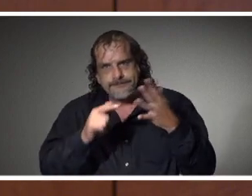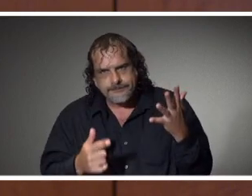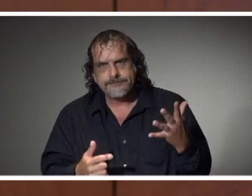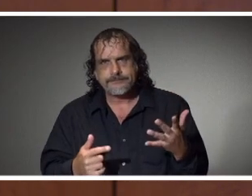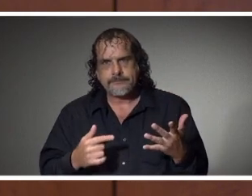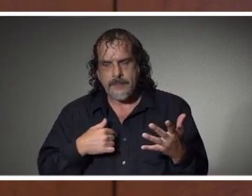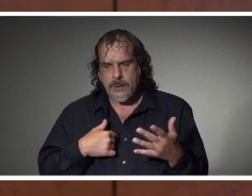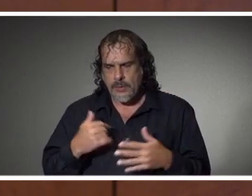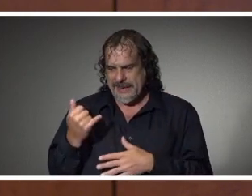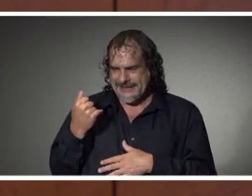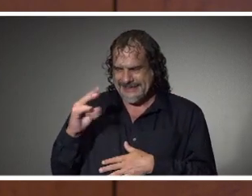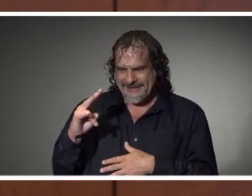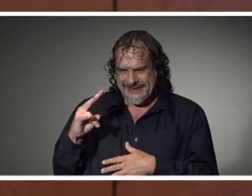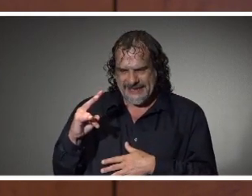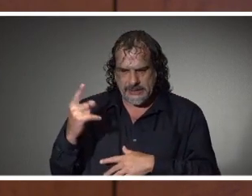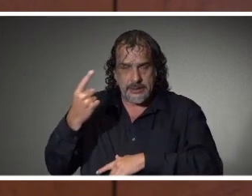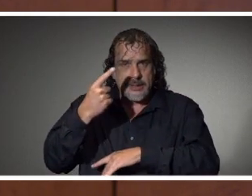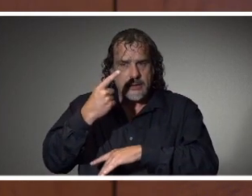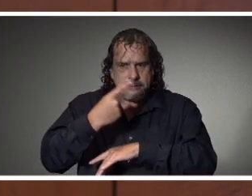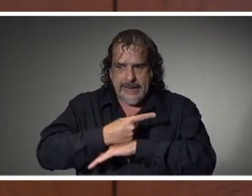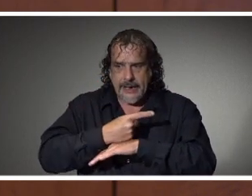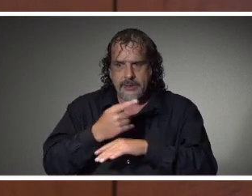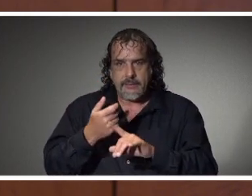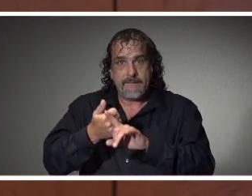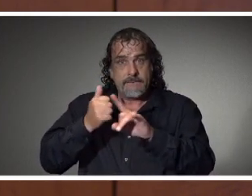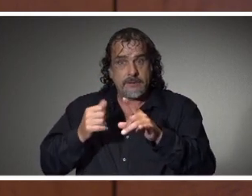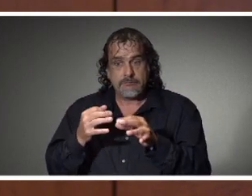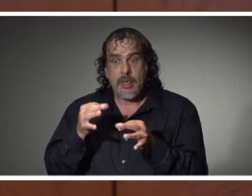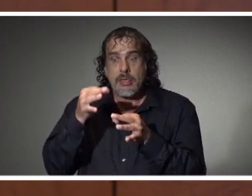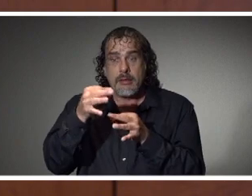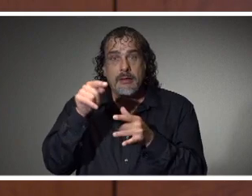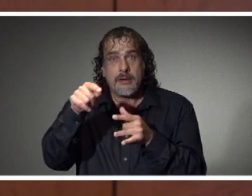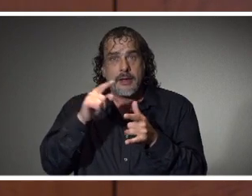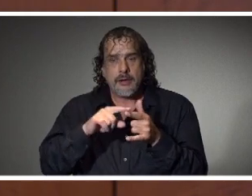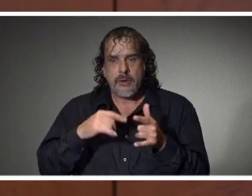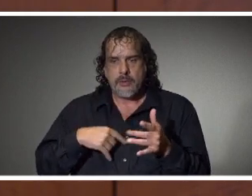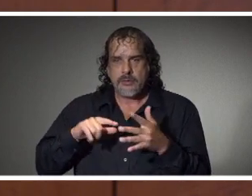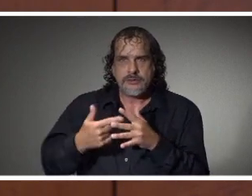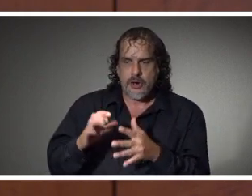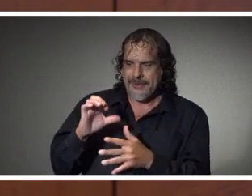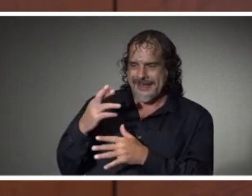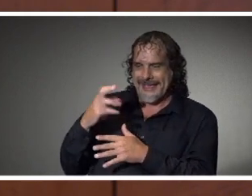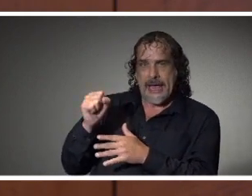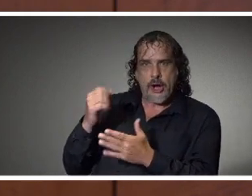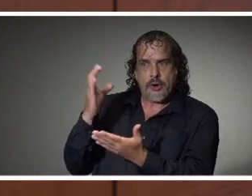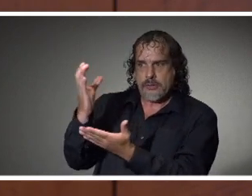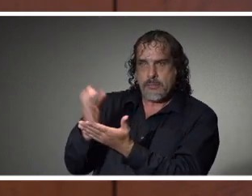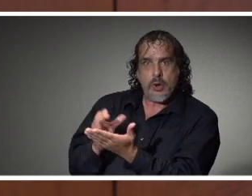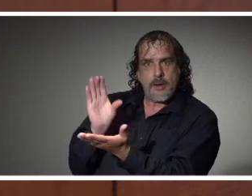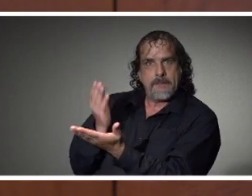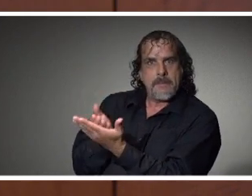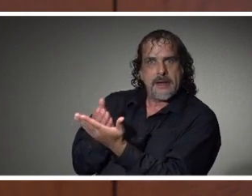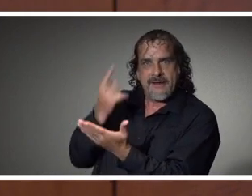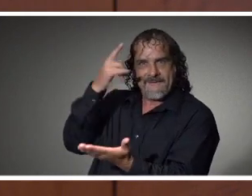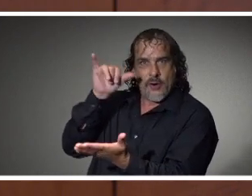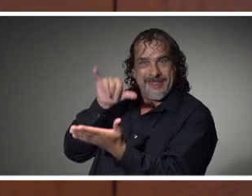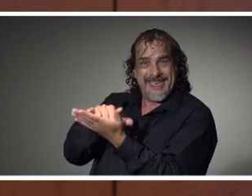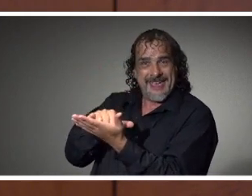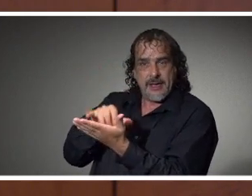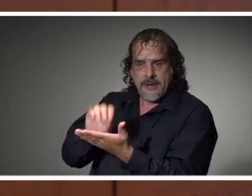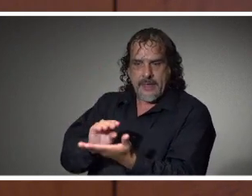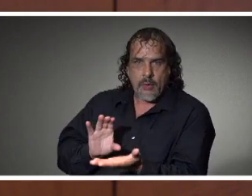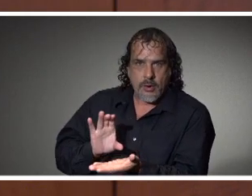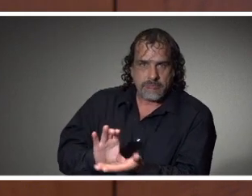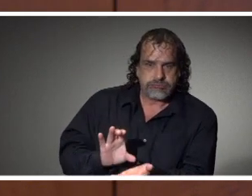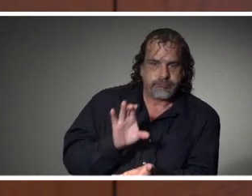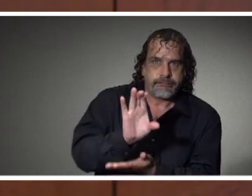about 17 days away from being kicking off the CARES Act portion of that funding, strictly going in. It can